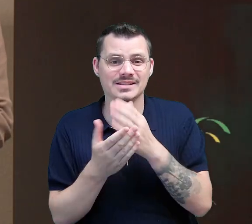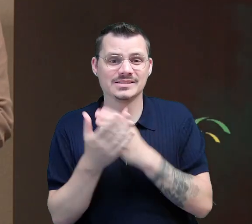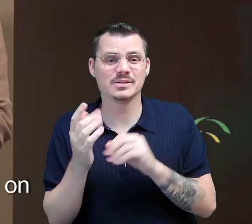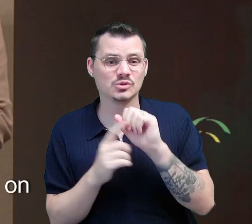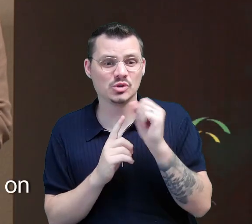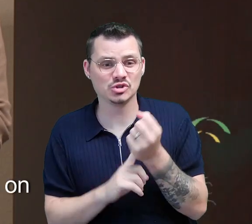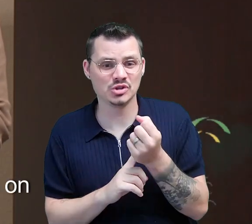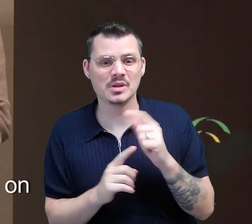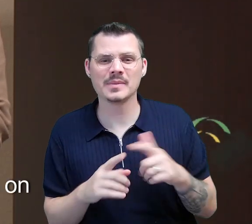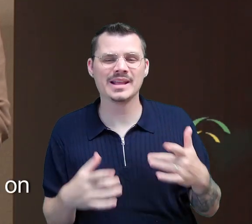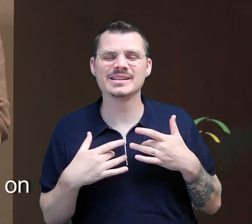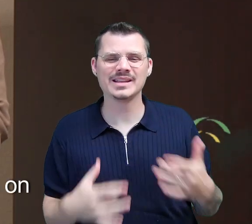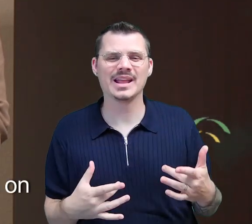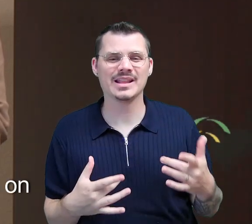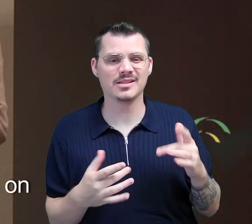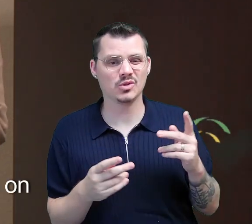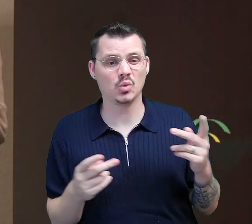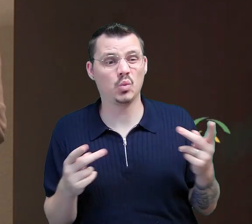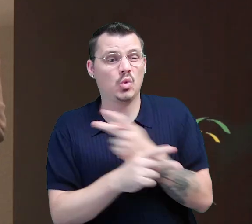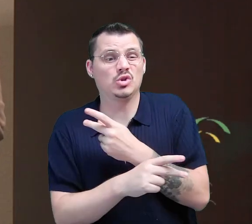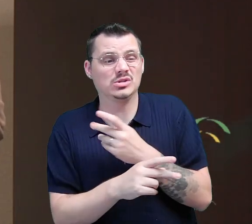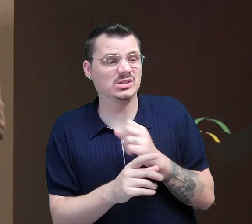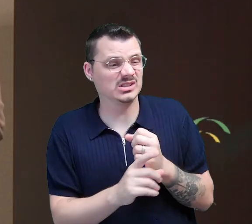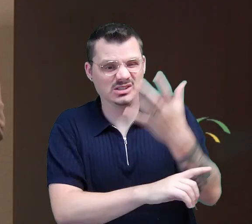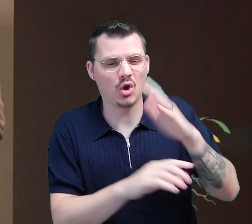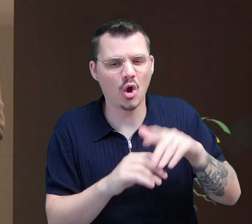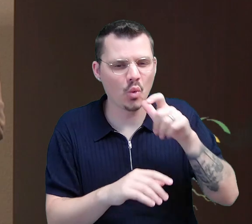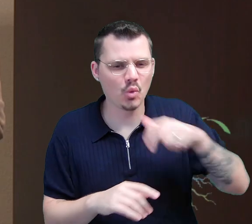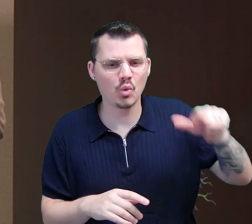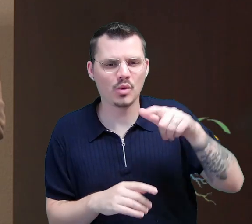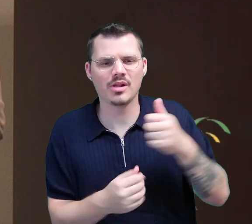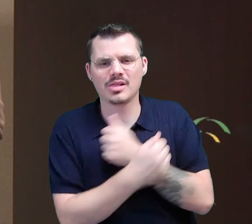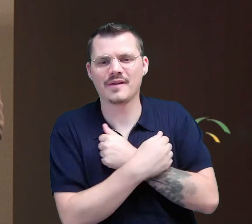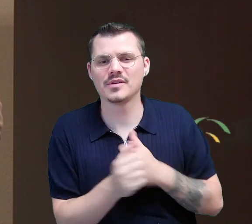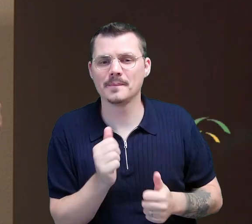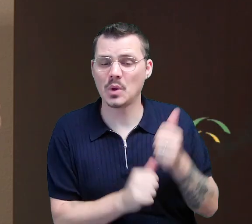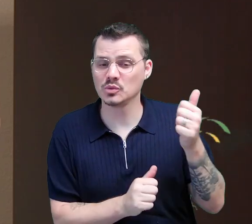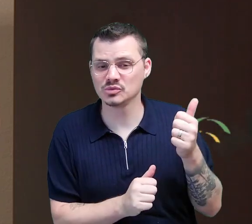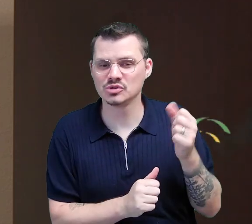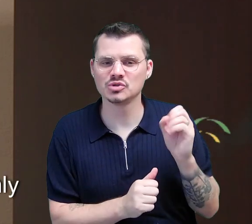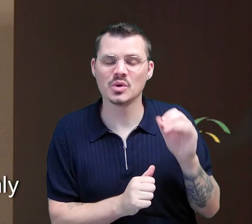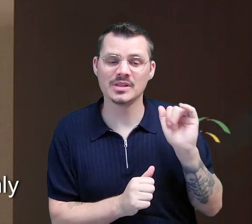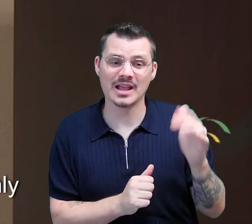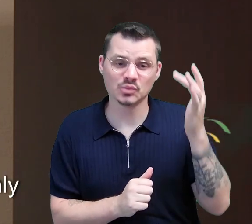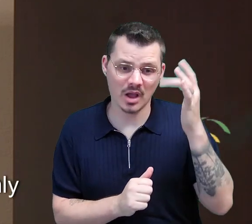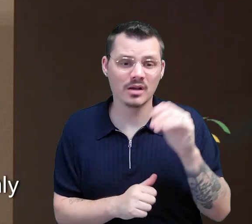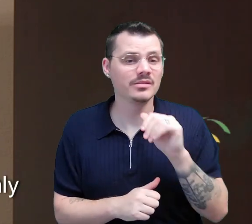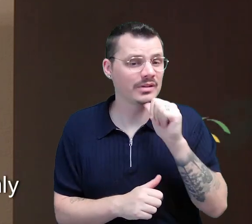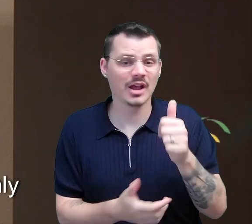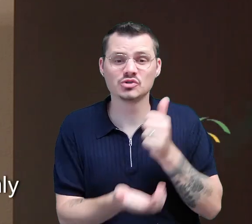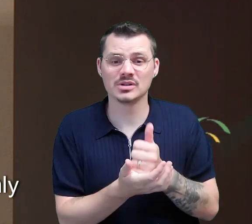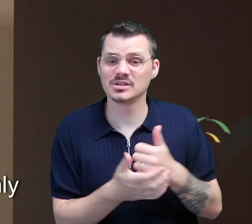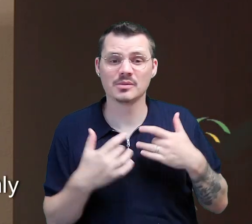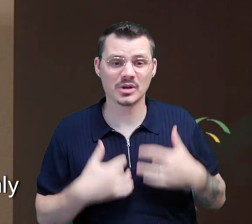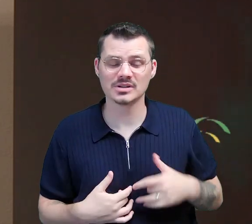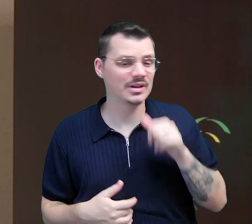situations, but they tend to inflict the worst of it on the people they love the most. So that just is why untreated